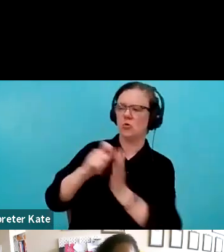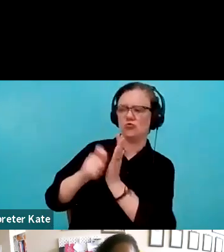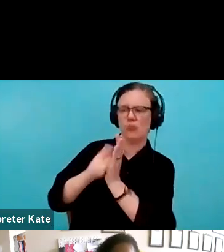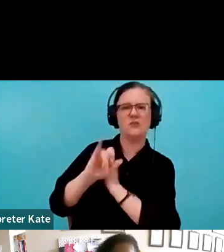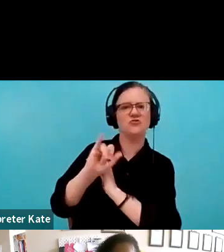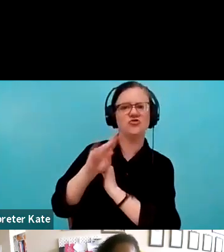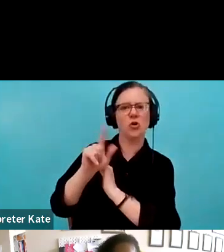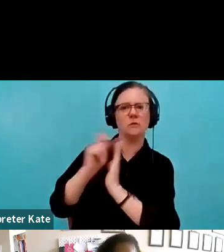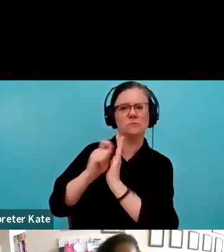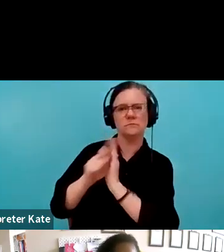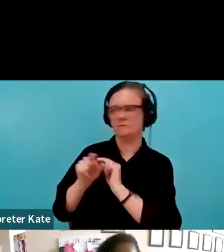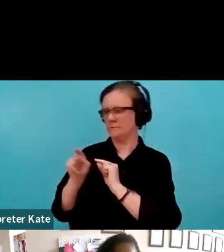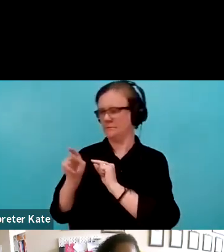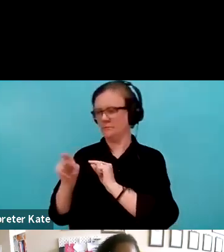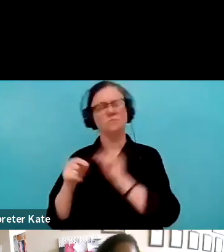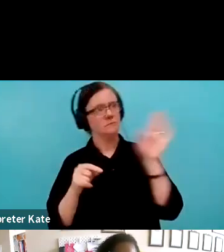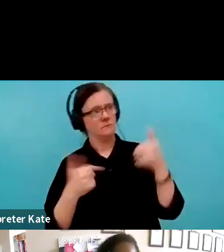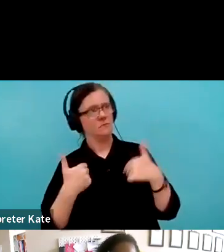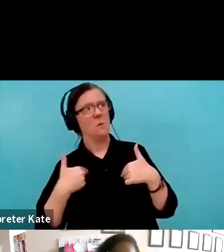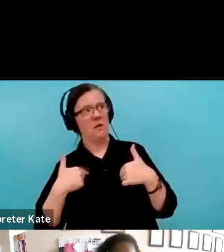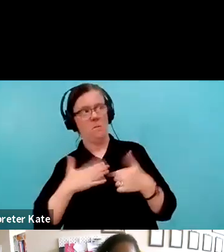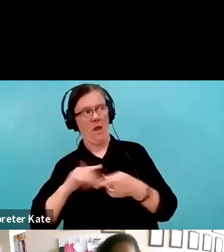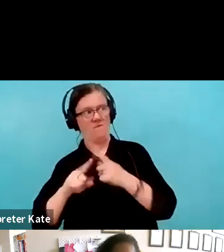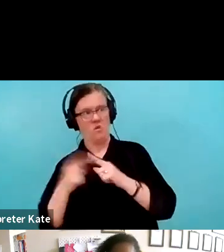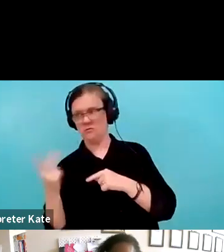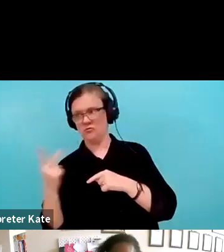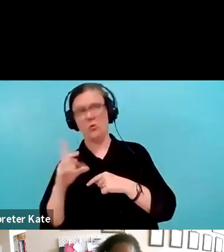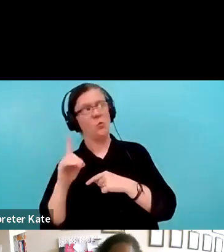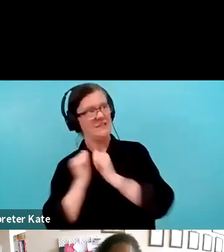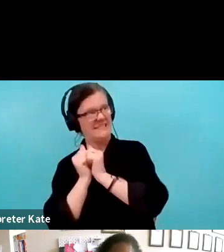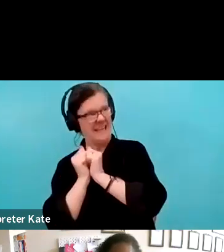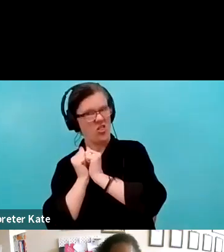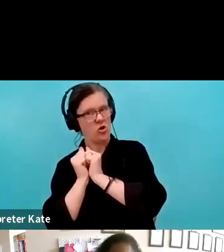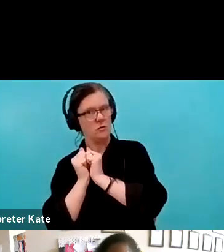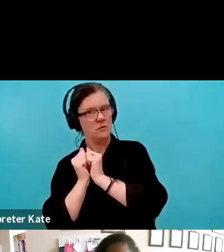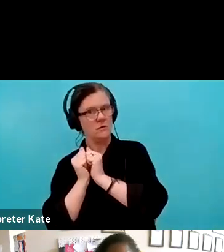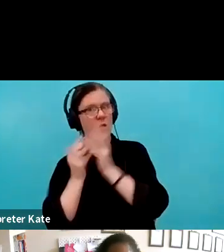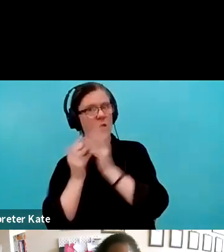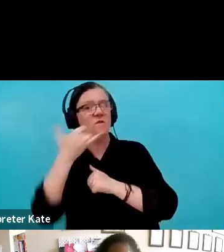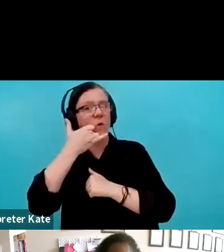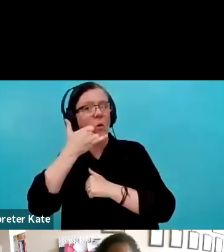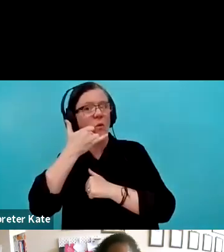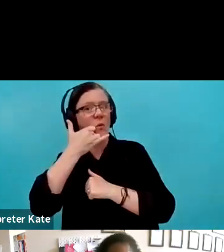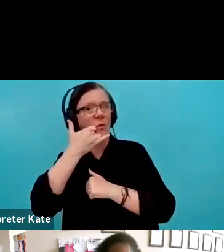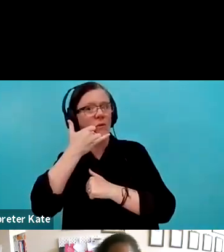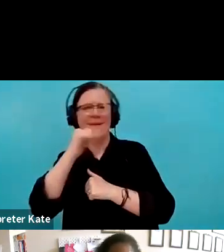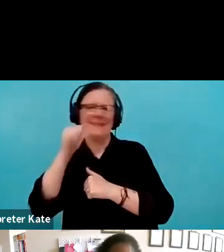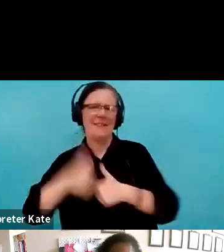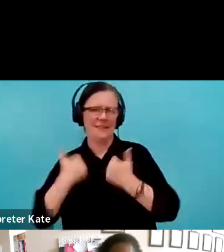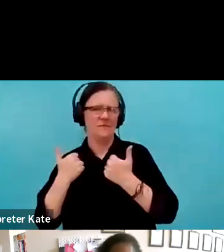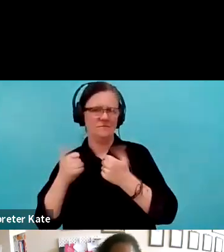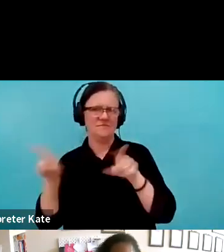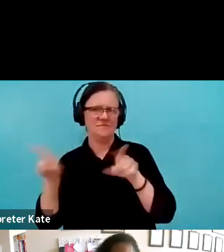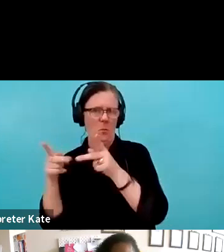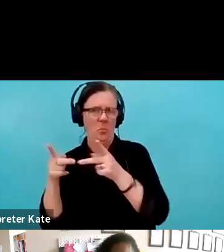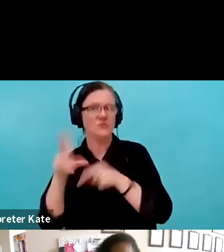she and another friend of hers actually do it together, like over the phone. They're not in the same location, but they are like